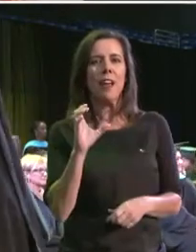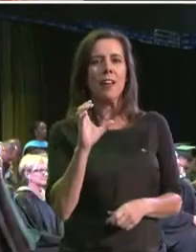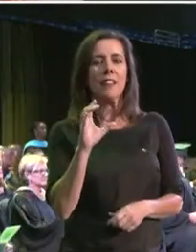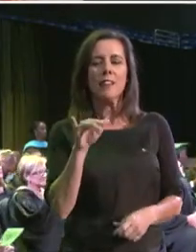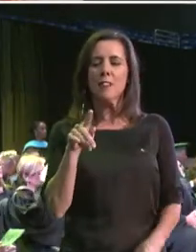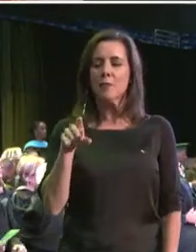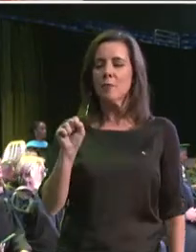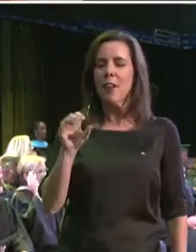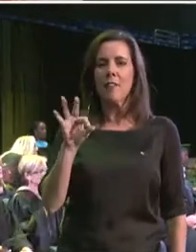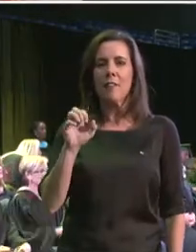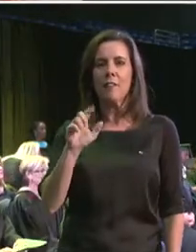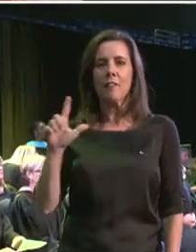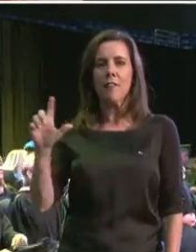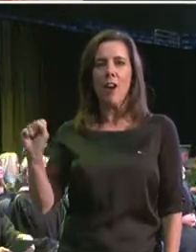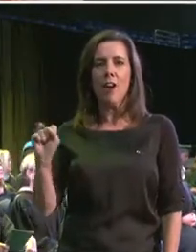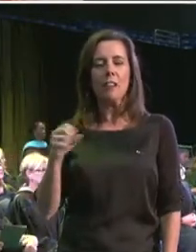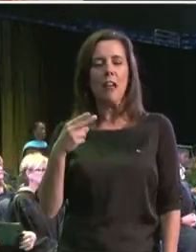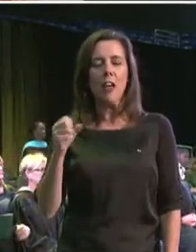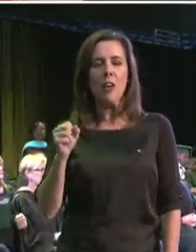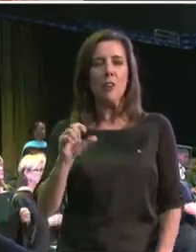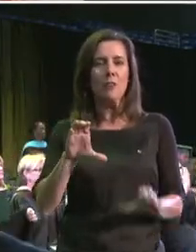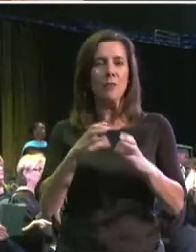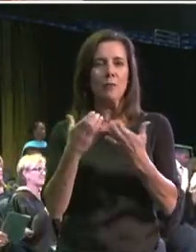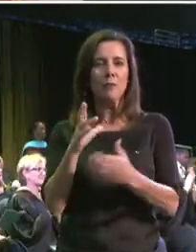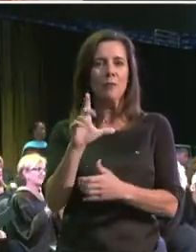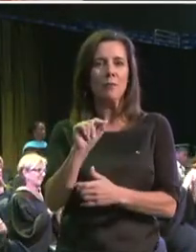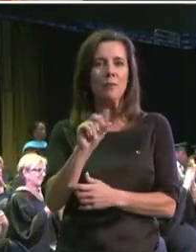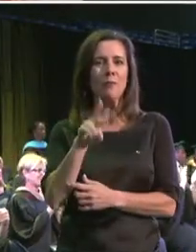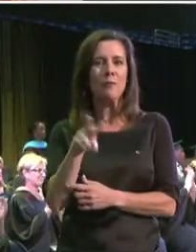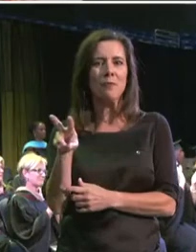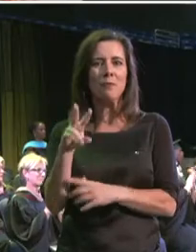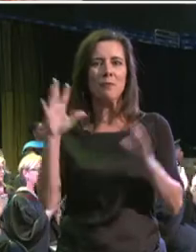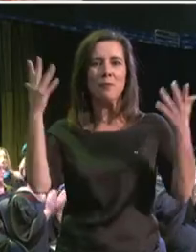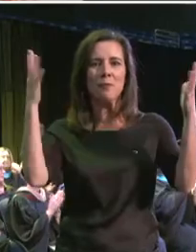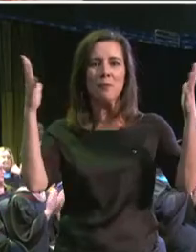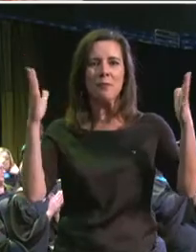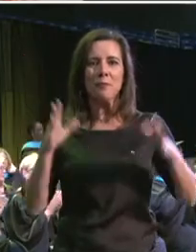Falls High School Class of 2022.